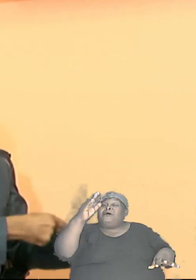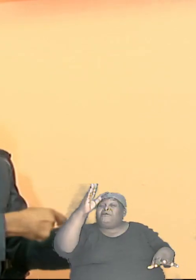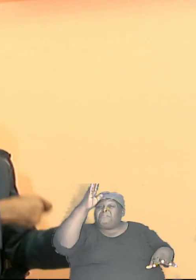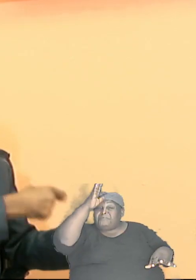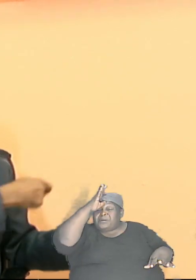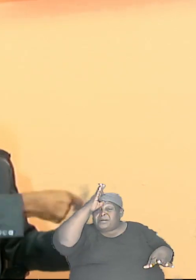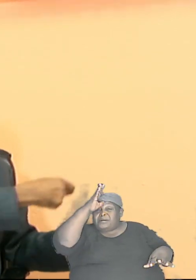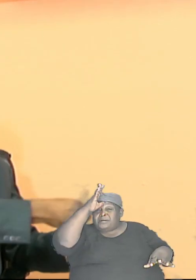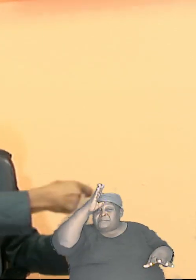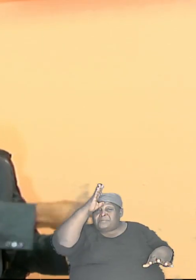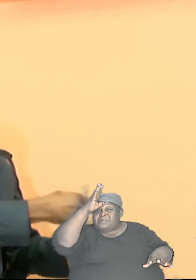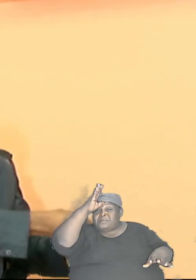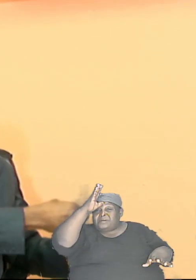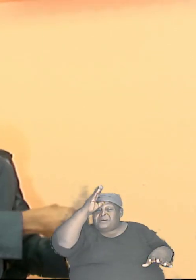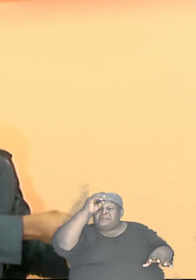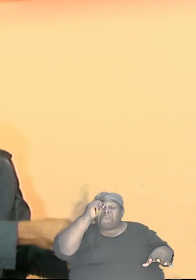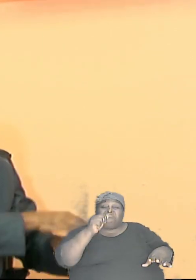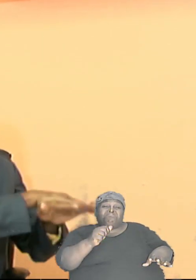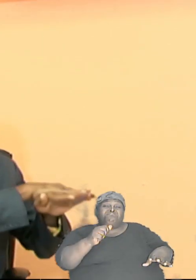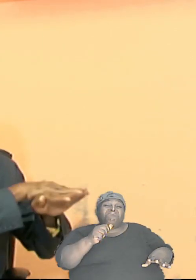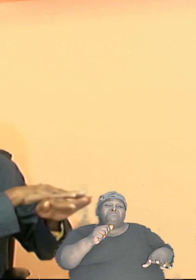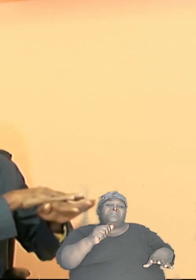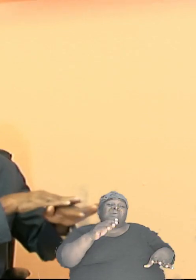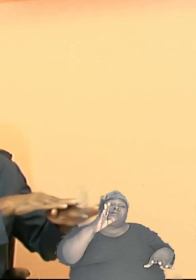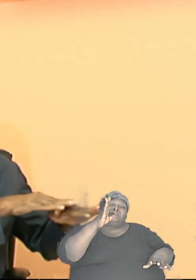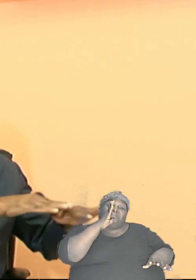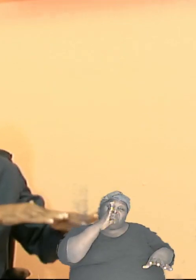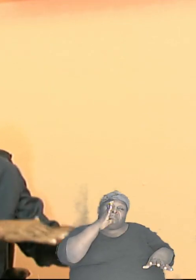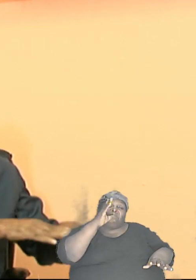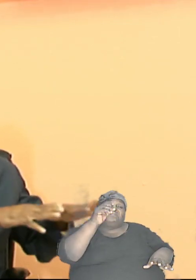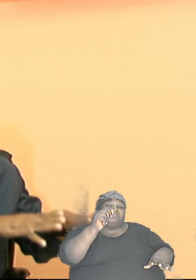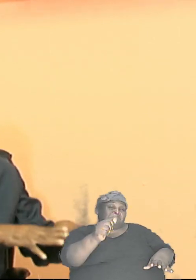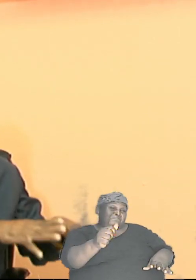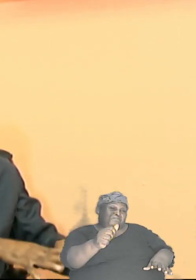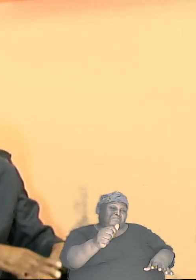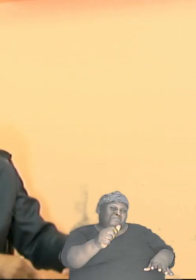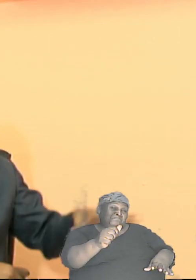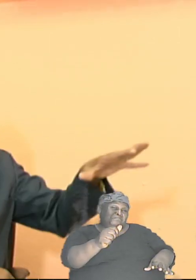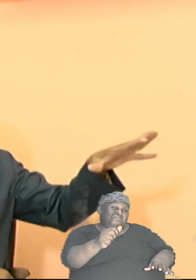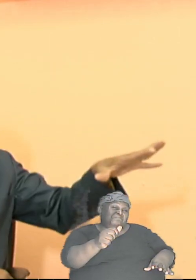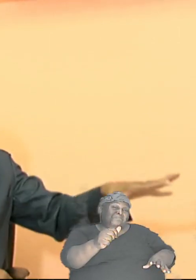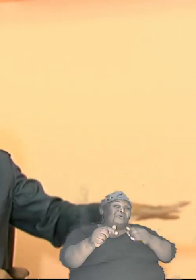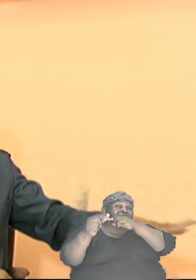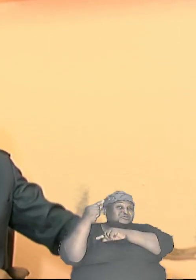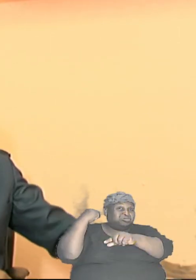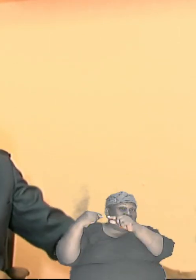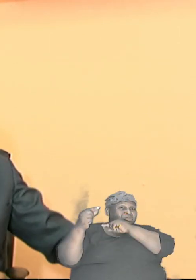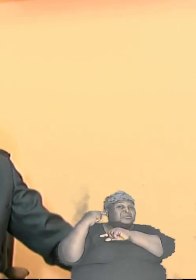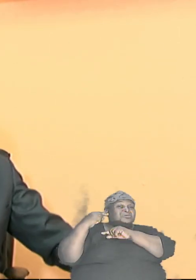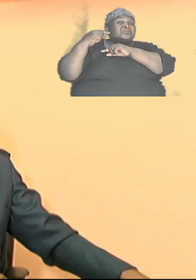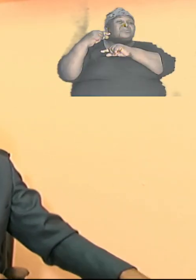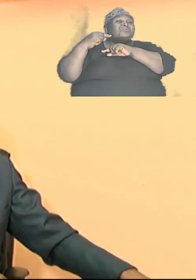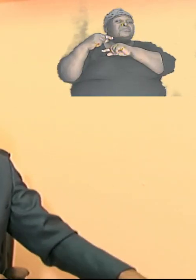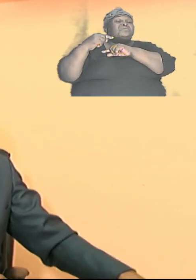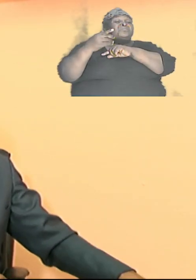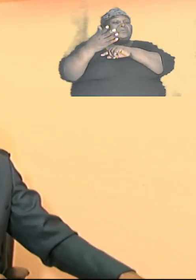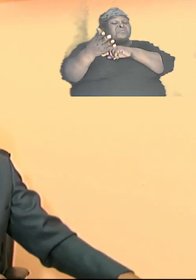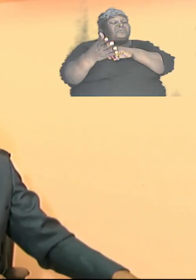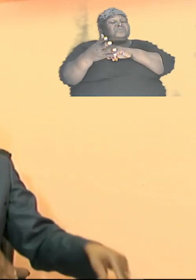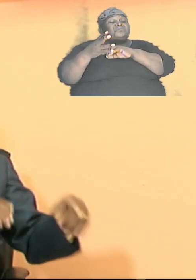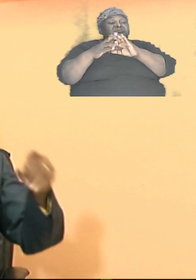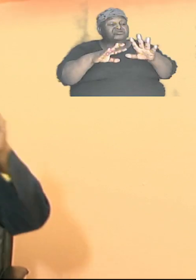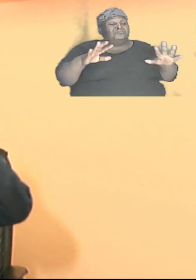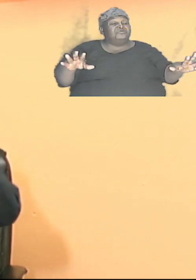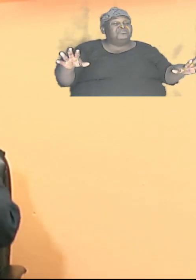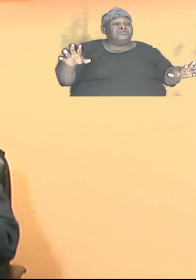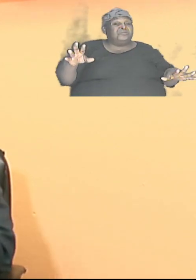information. Now there might be other information in there but it's just pure common A genes. So going down the line those children are going to look alike.